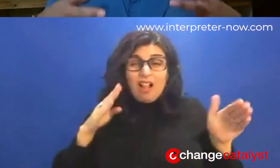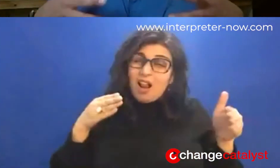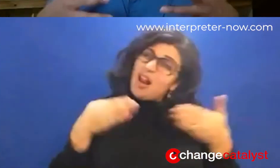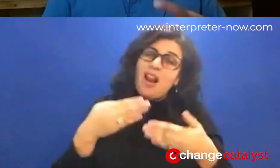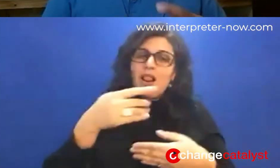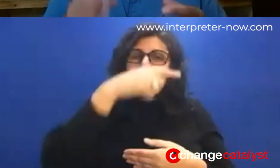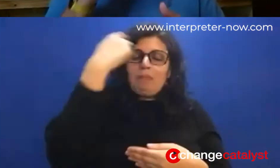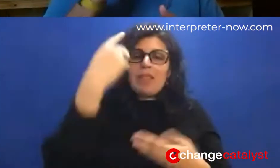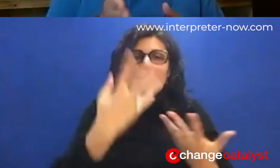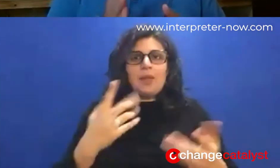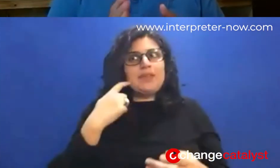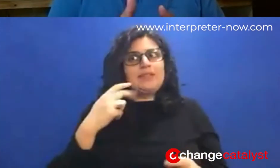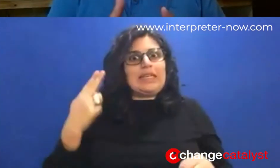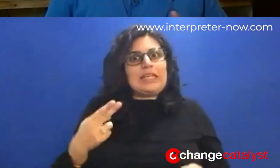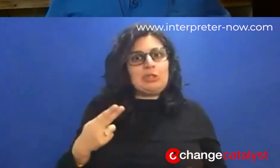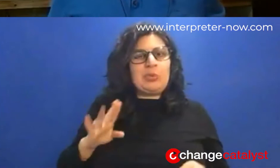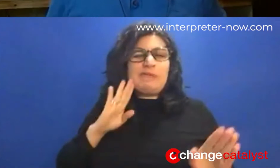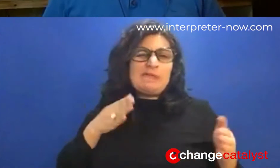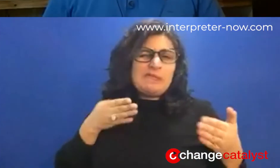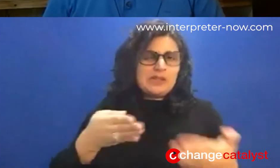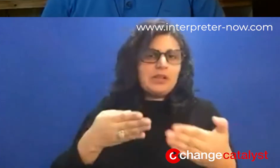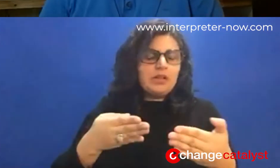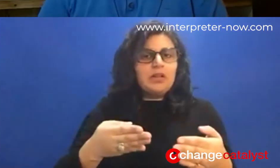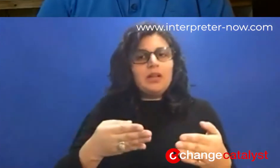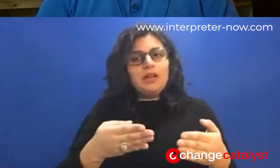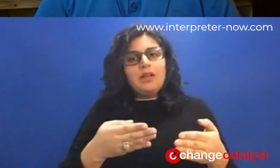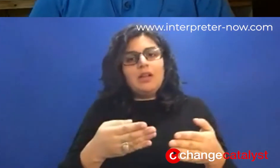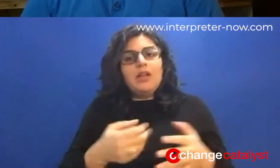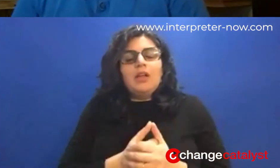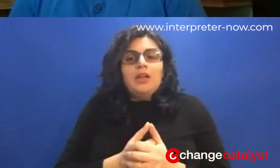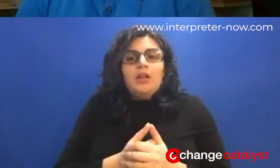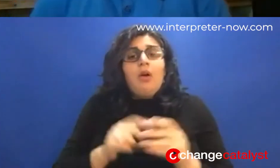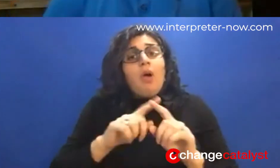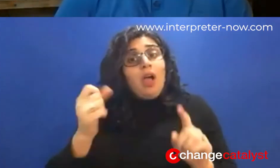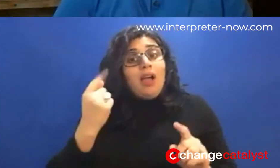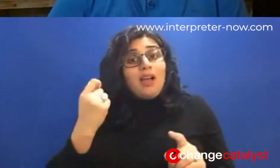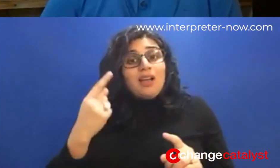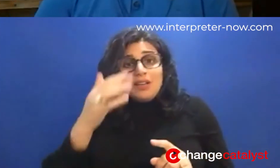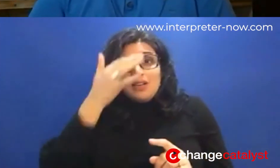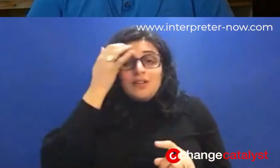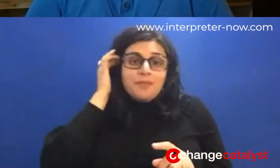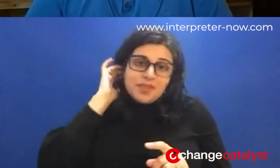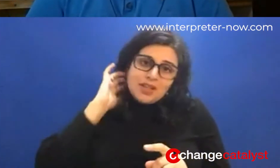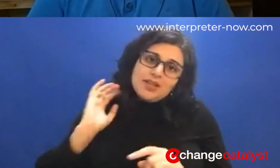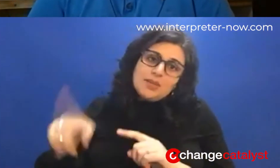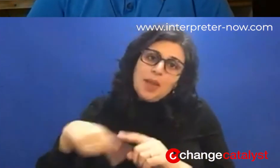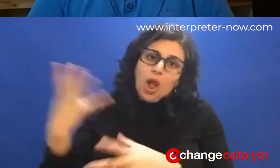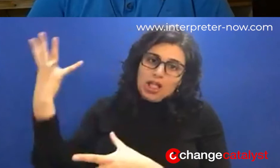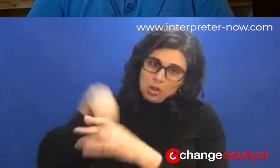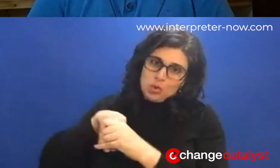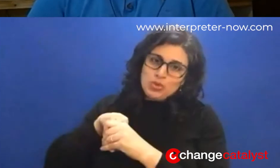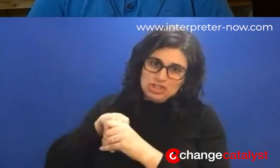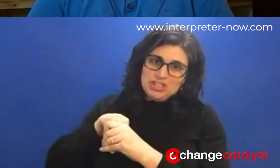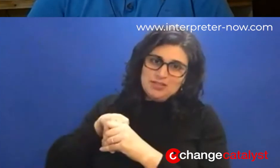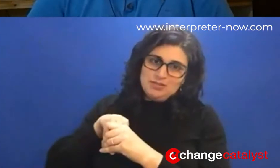strong history on that particular axis, and that's why we're focused on it. But really, it's about inclusion and